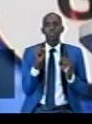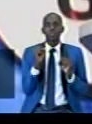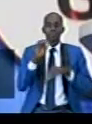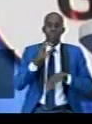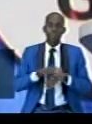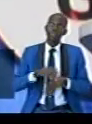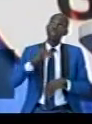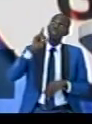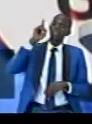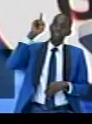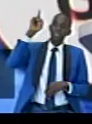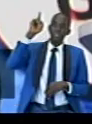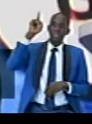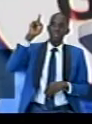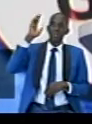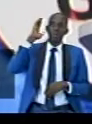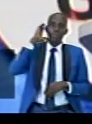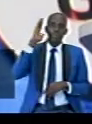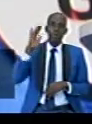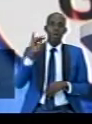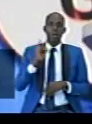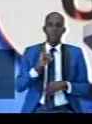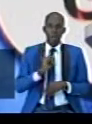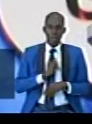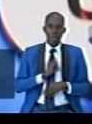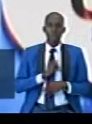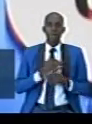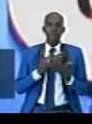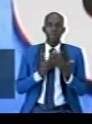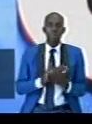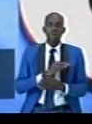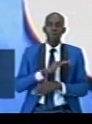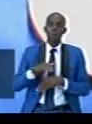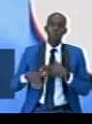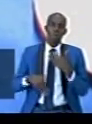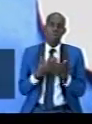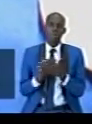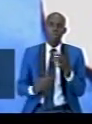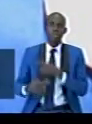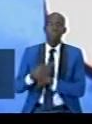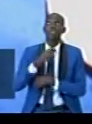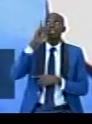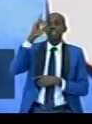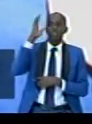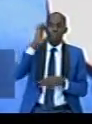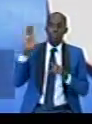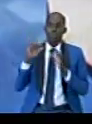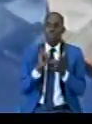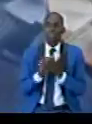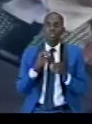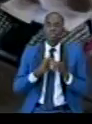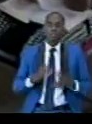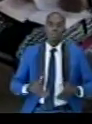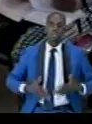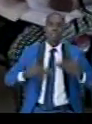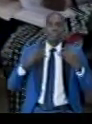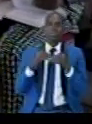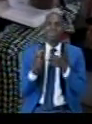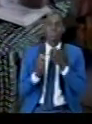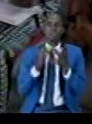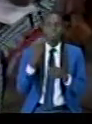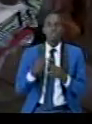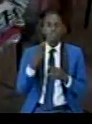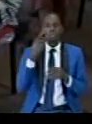thee do I wait all the day. He will do that in your life in Jesus' name. Look at